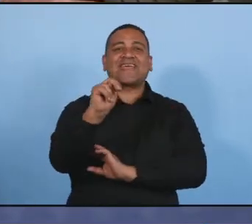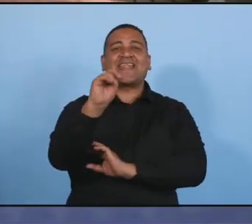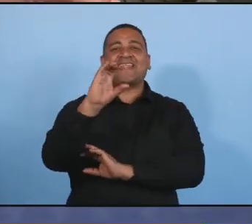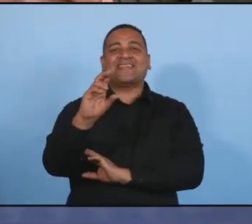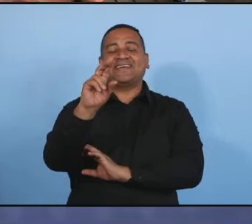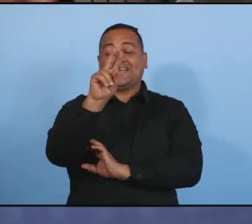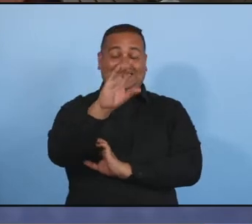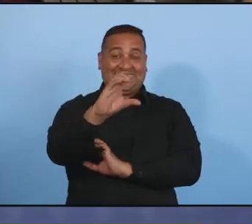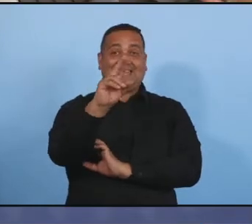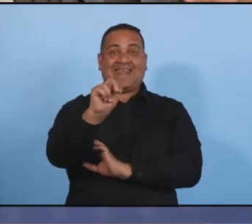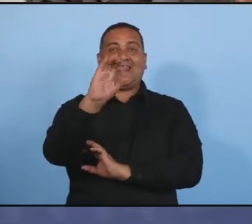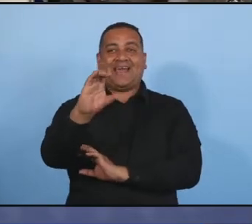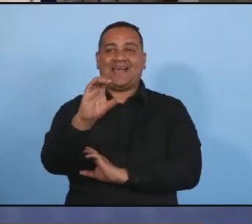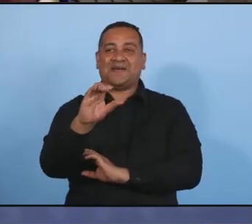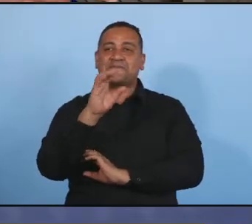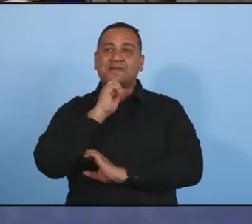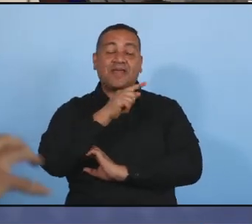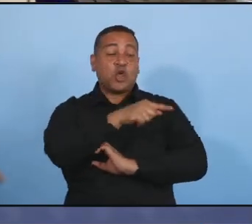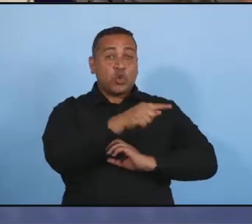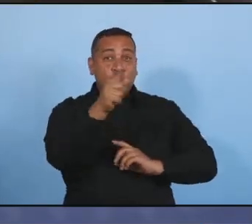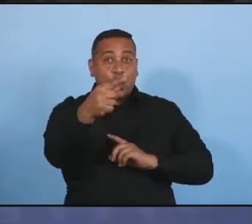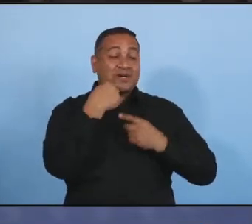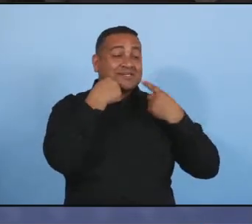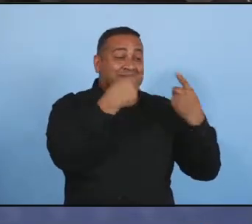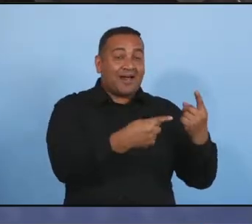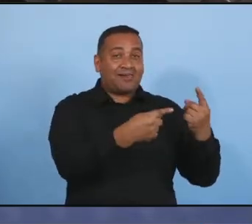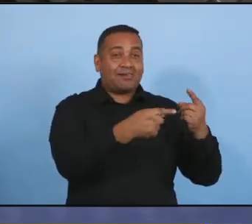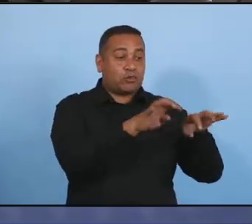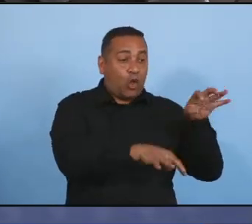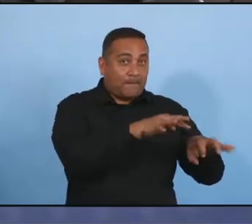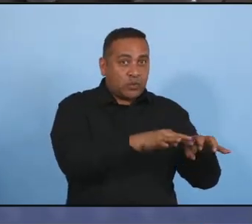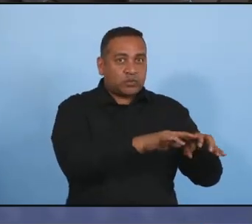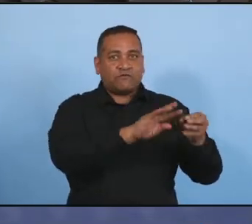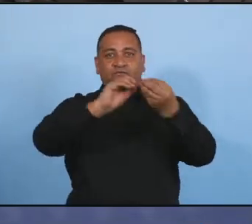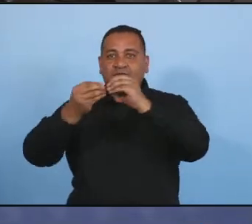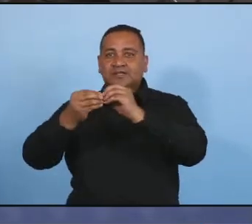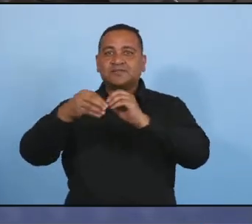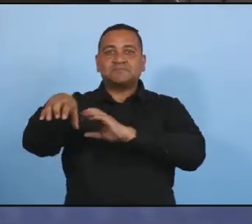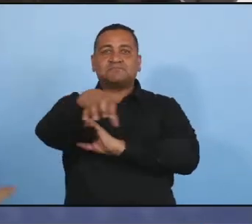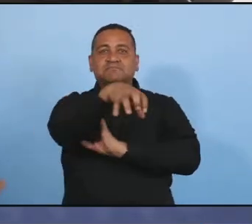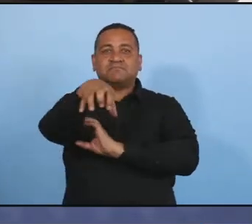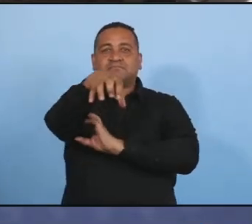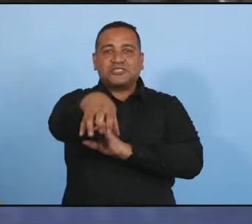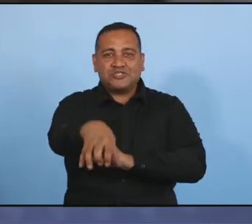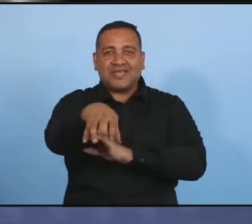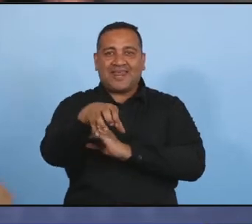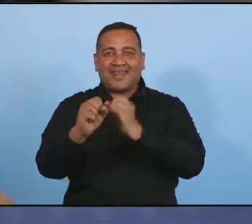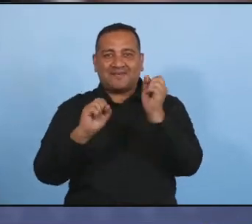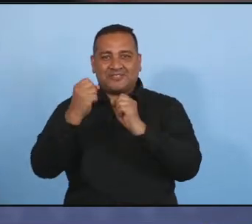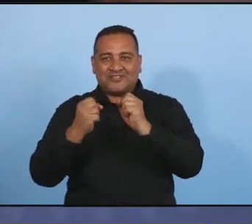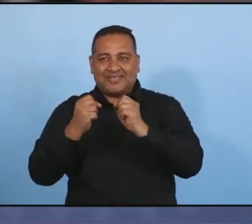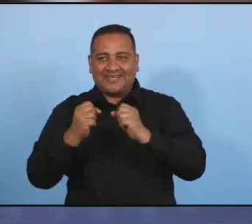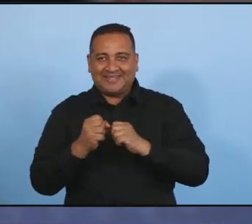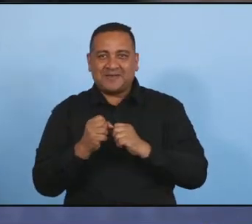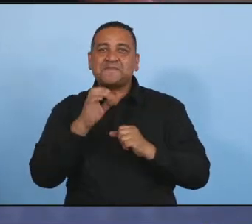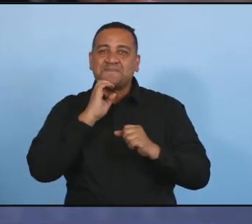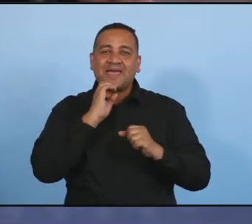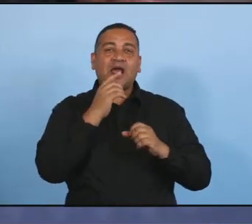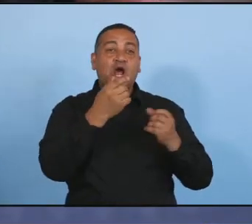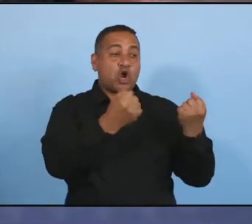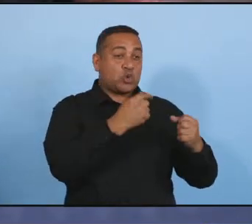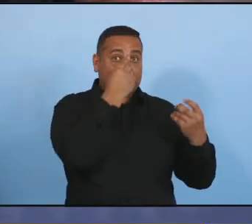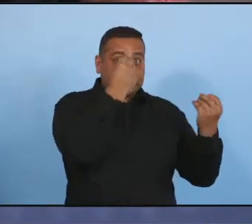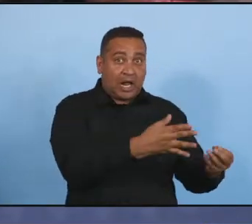the robots, go to such distance and go pick it up, Exactly. this product, and take it from there, move it up, and go plant it